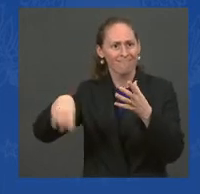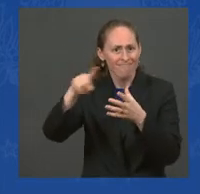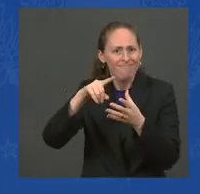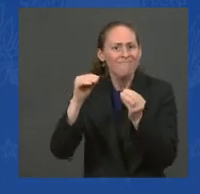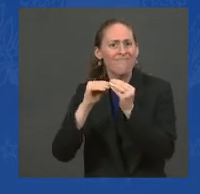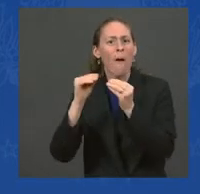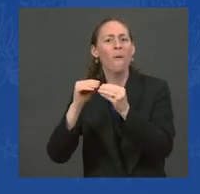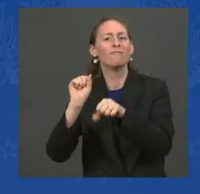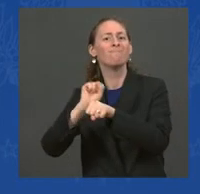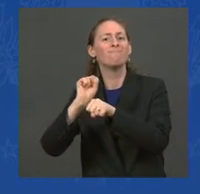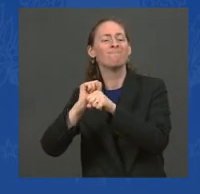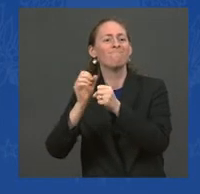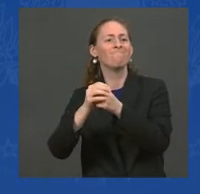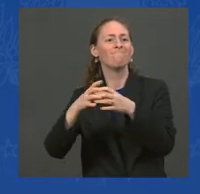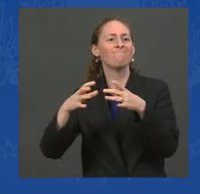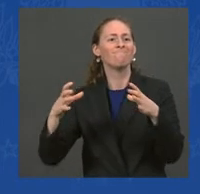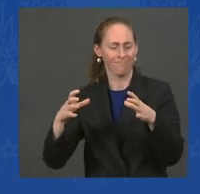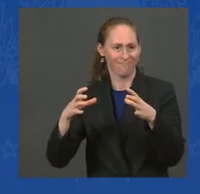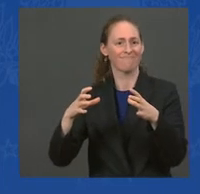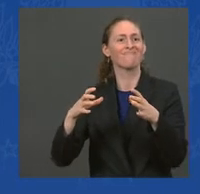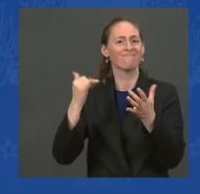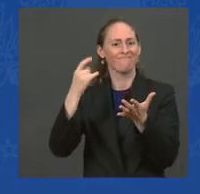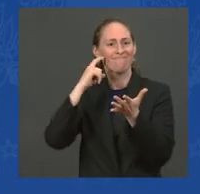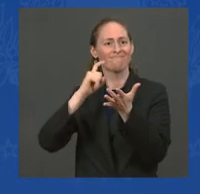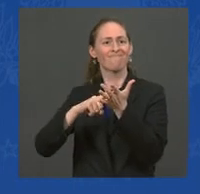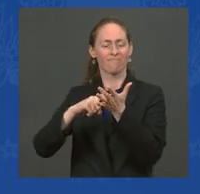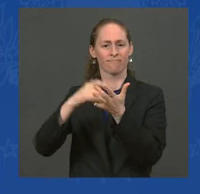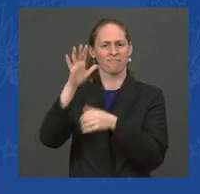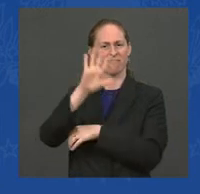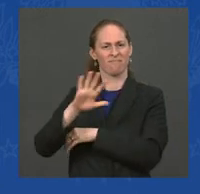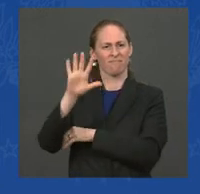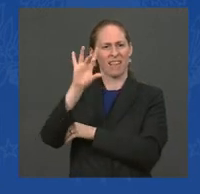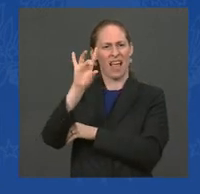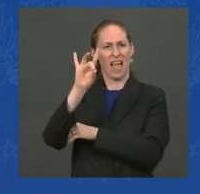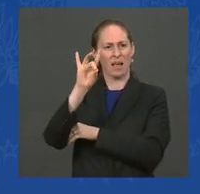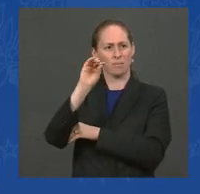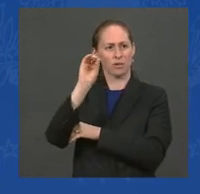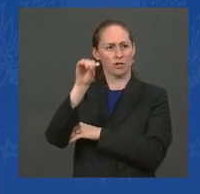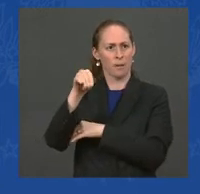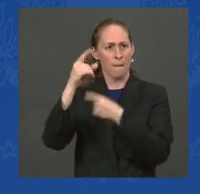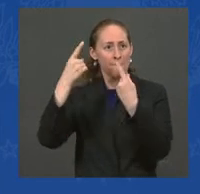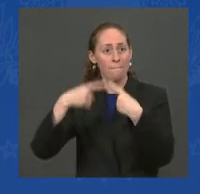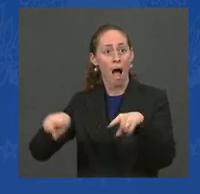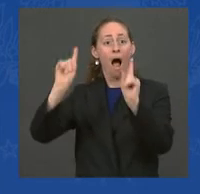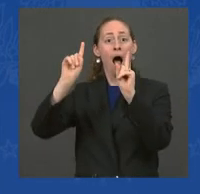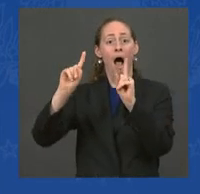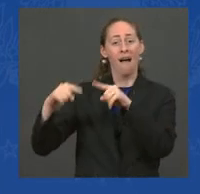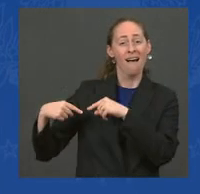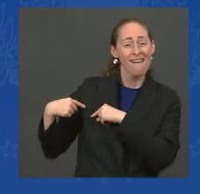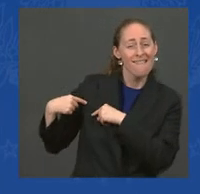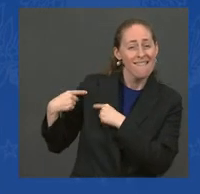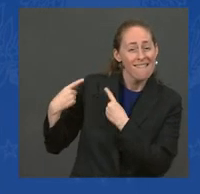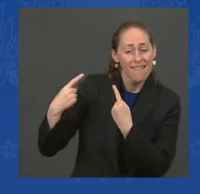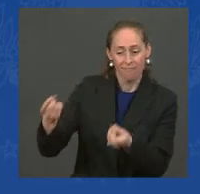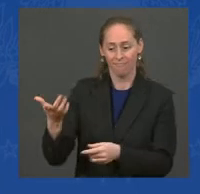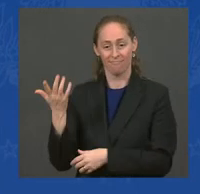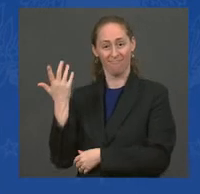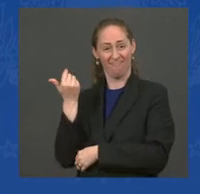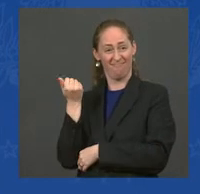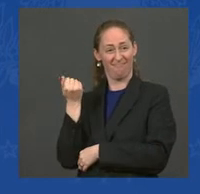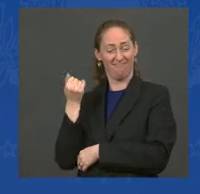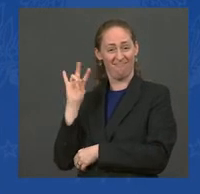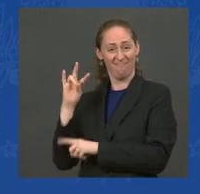now below 8% for the first time in 17 months. A drop of 496,000 in long-term